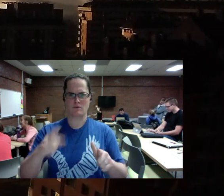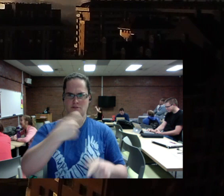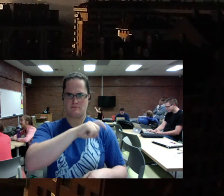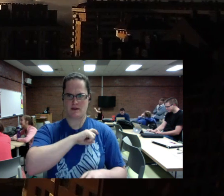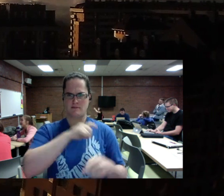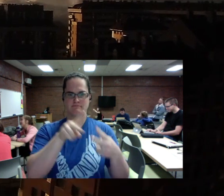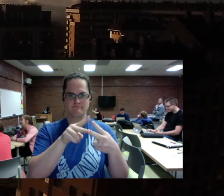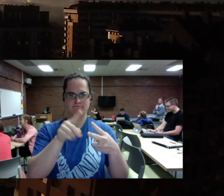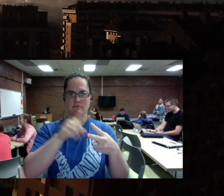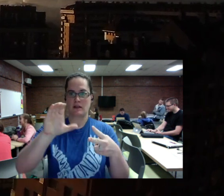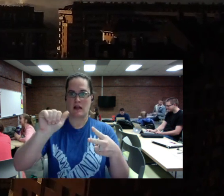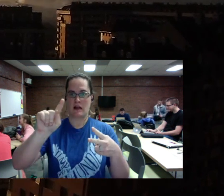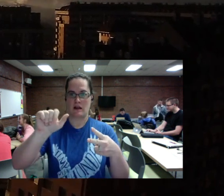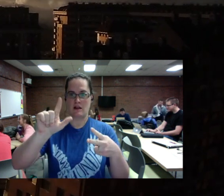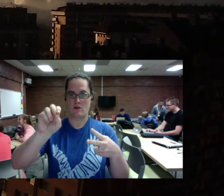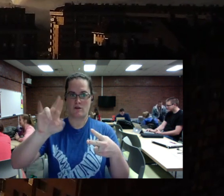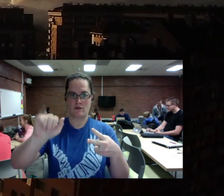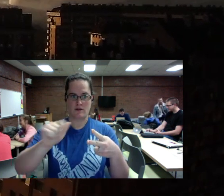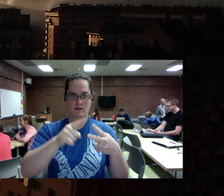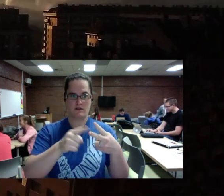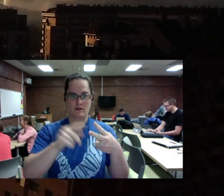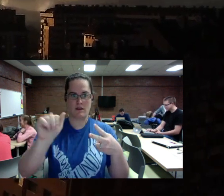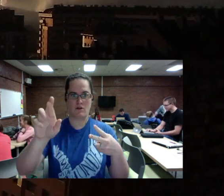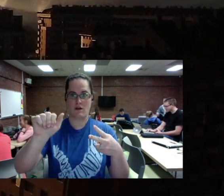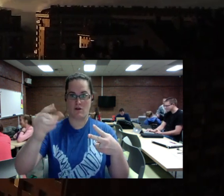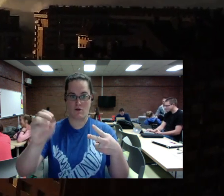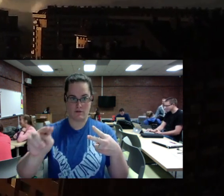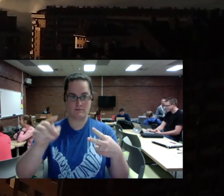recognizing all forms of sign language currently in use in Spain, such as in